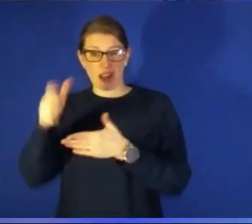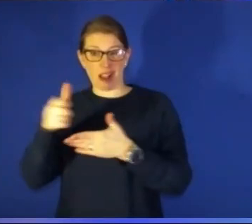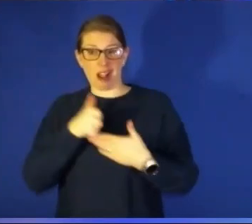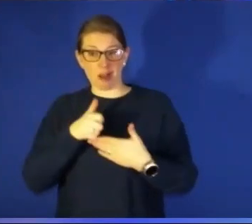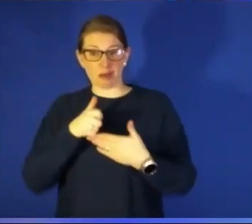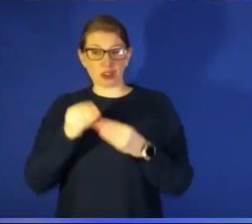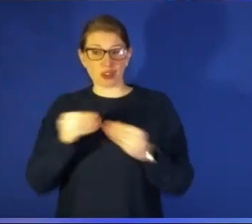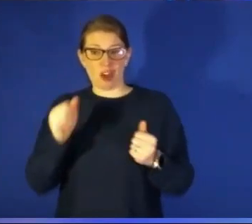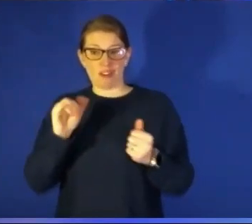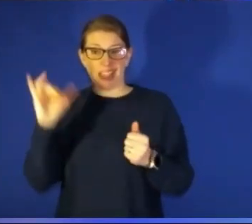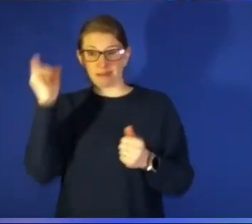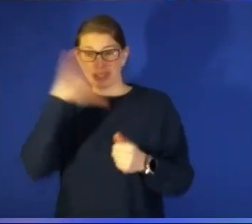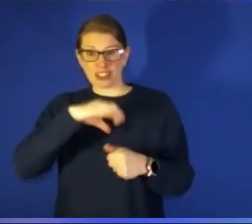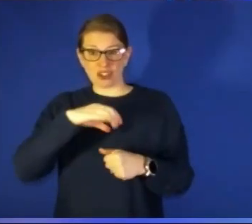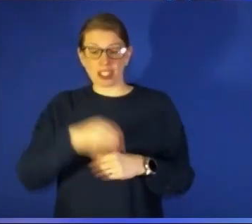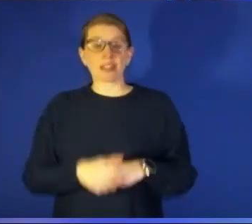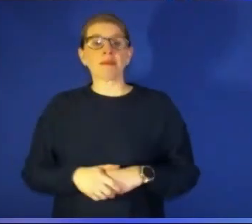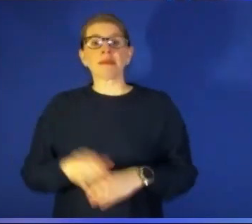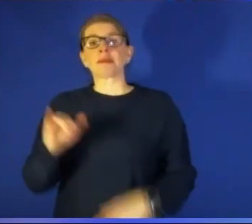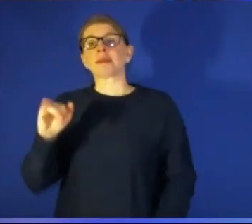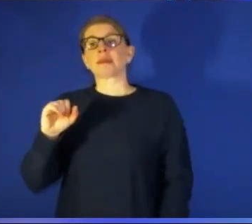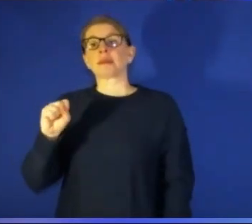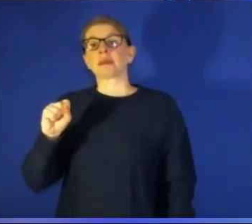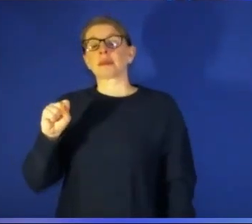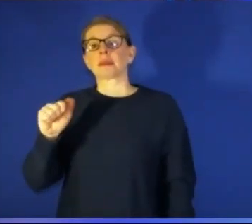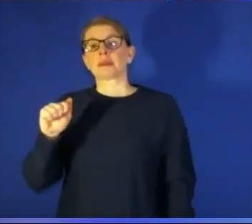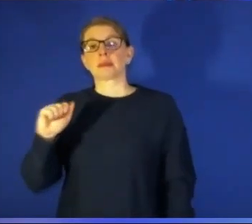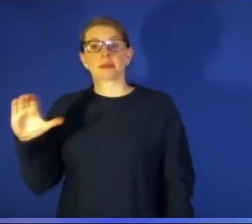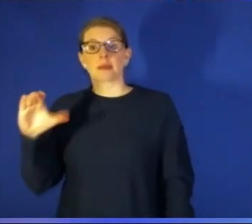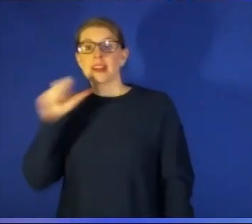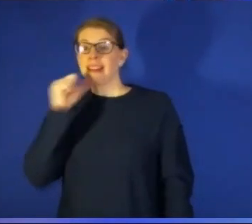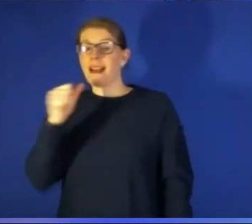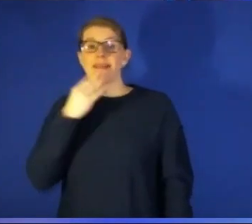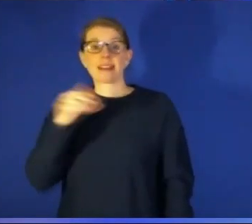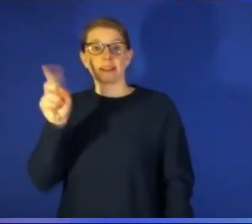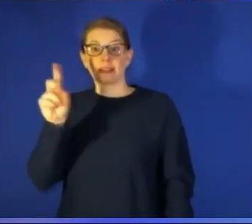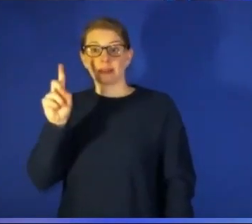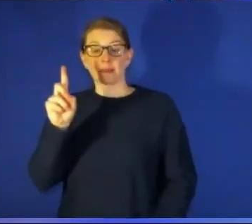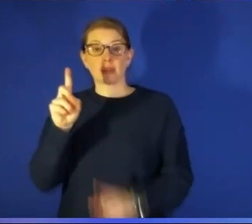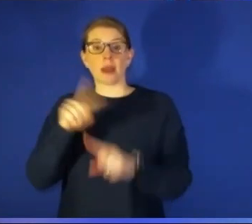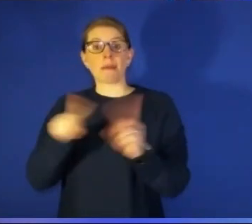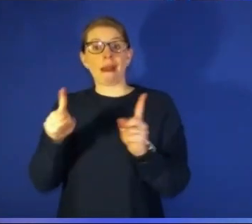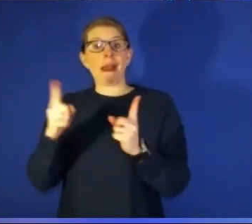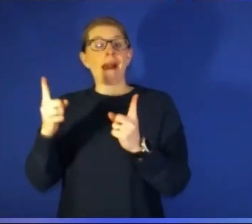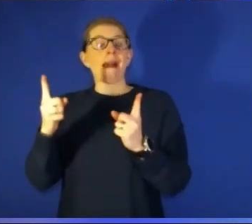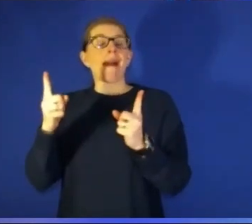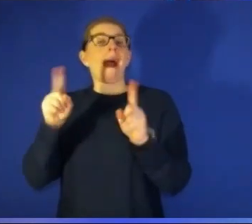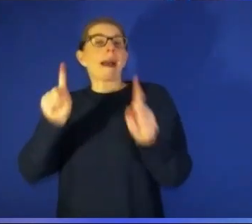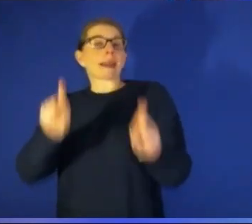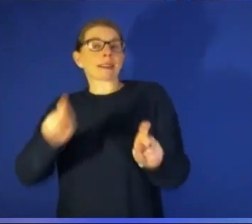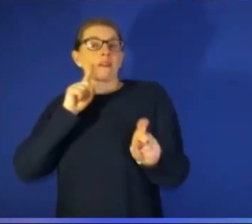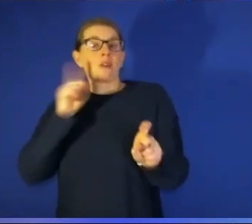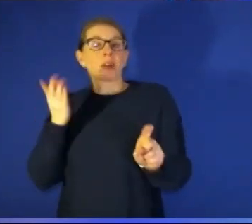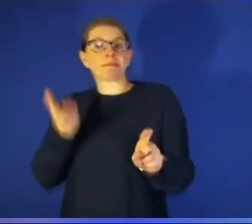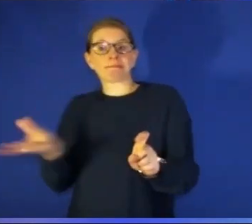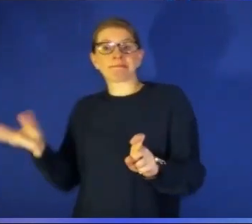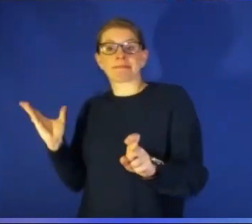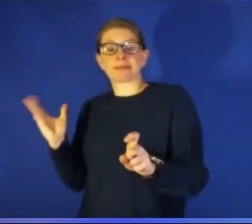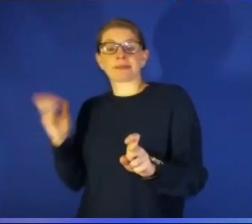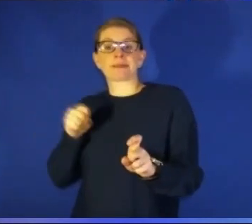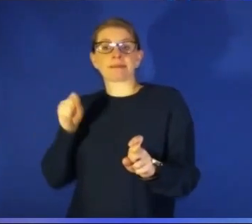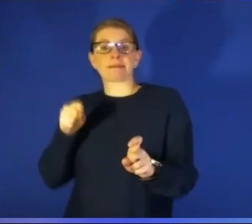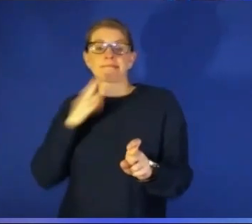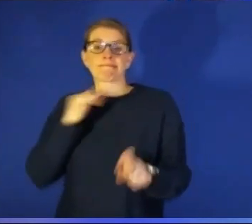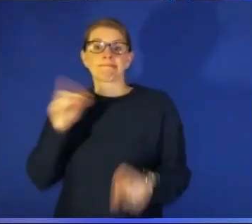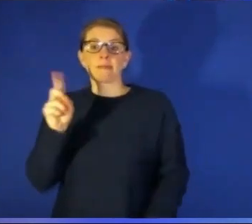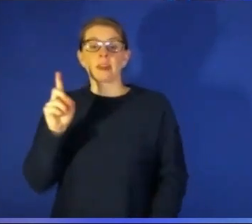Okay, question from Isaac. He's not a diabetic, but asking on behalf of those who are, and as we hit into the summer months and people